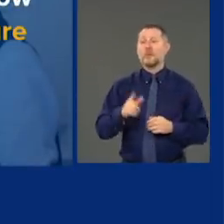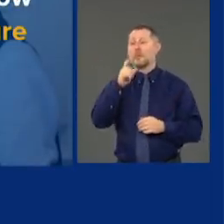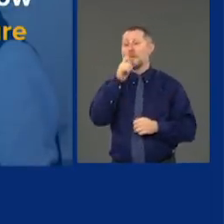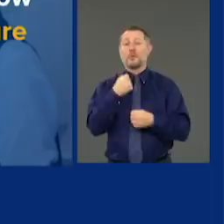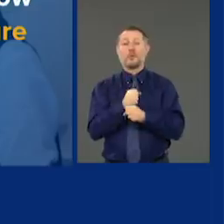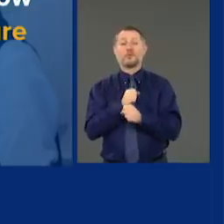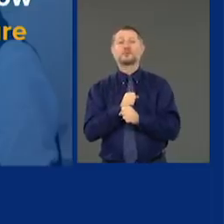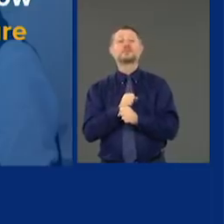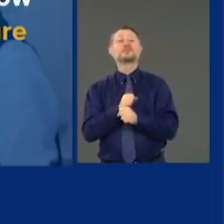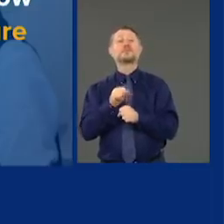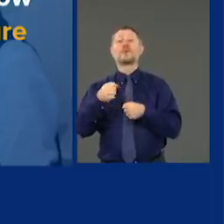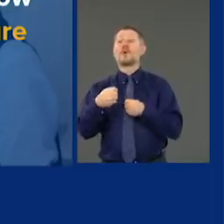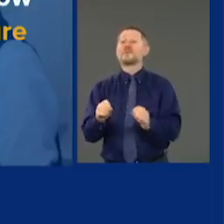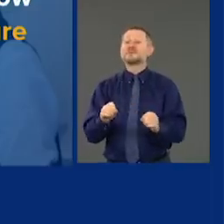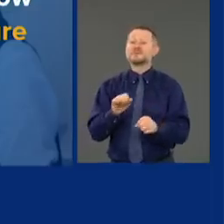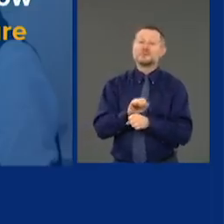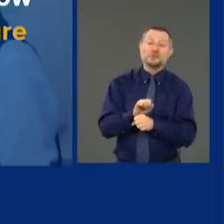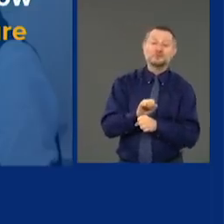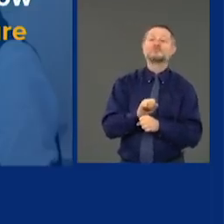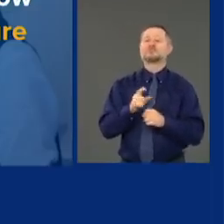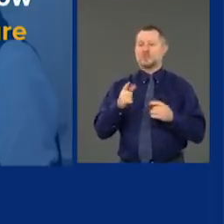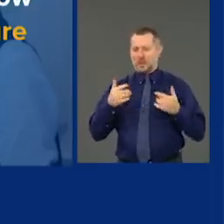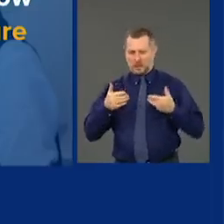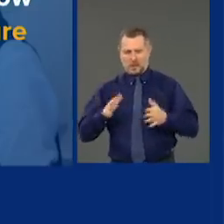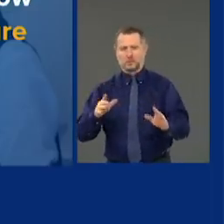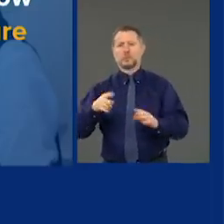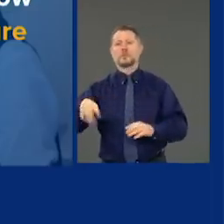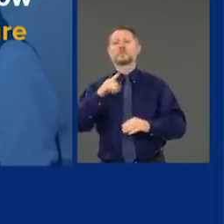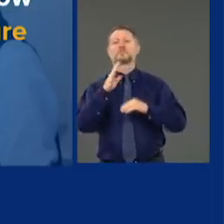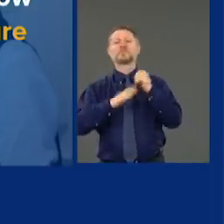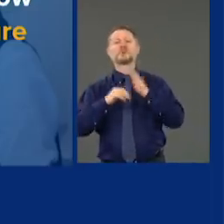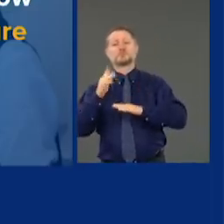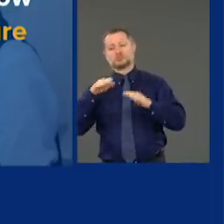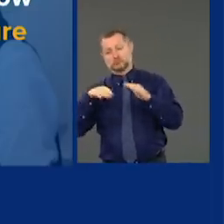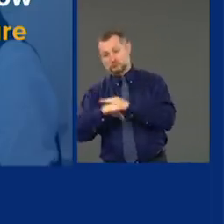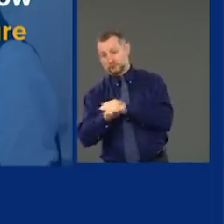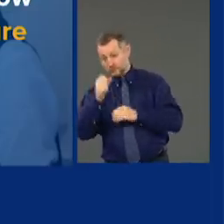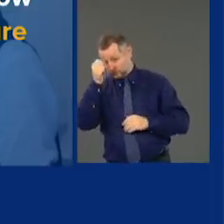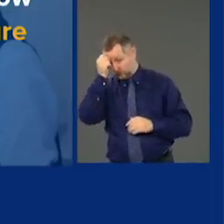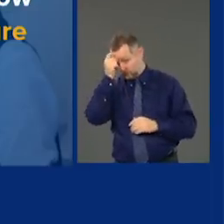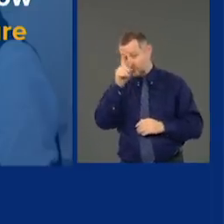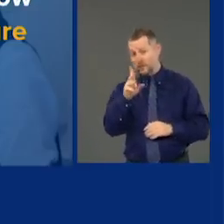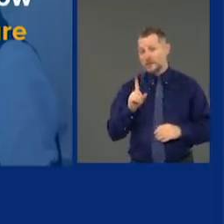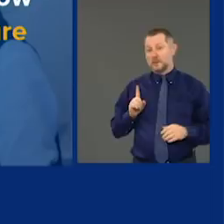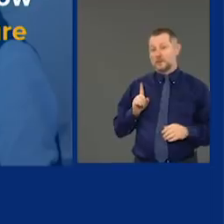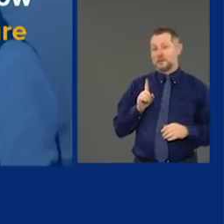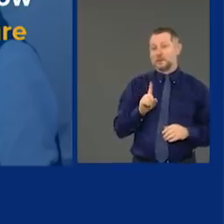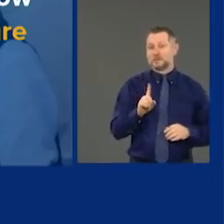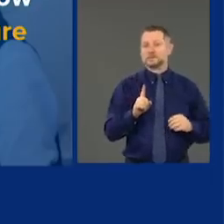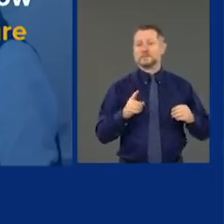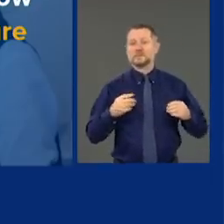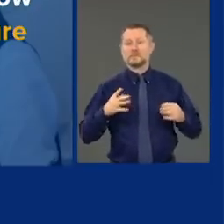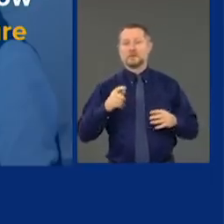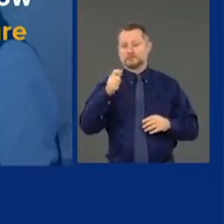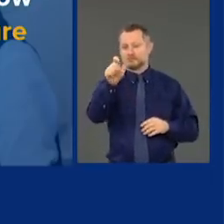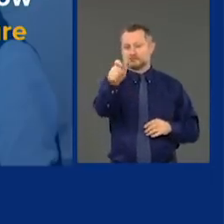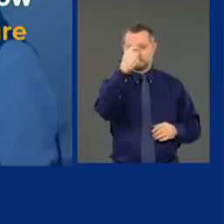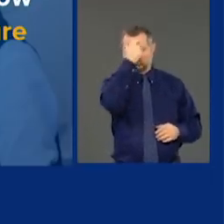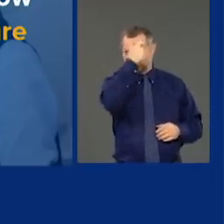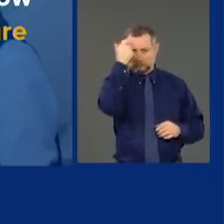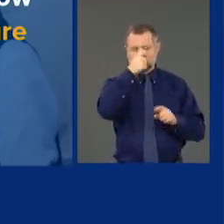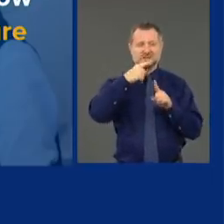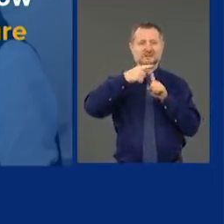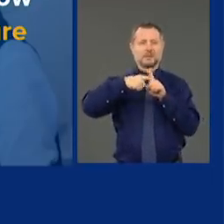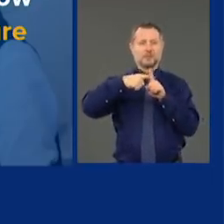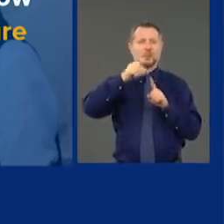work, we're allowing commercial buildings to take the temperature of everyone who enters the building. I don't